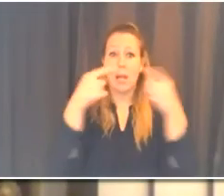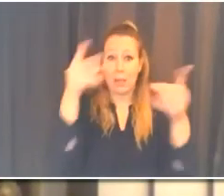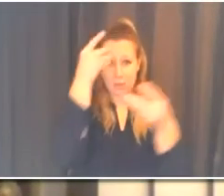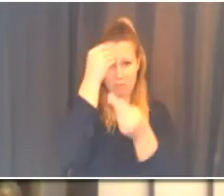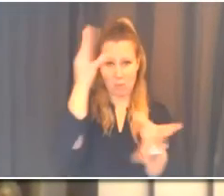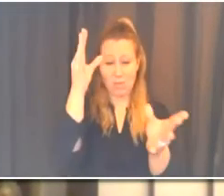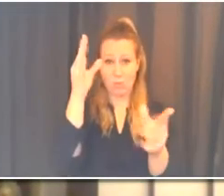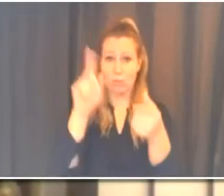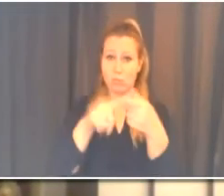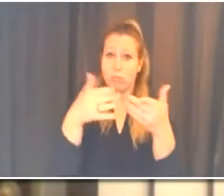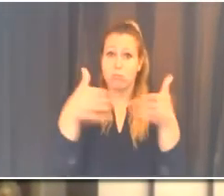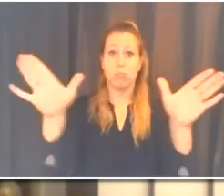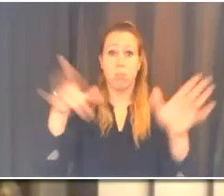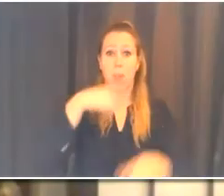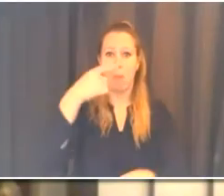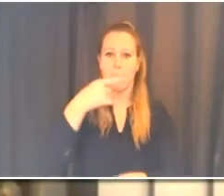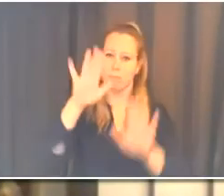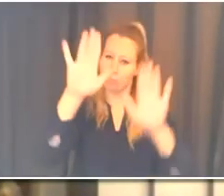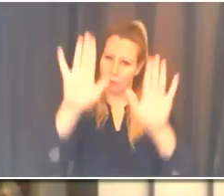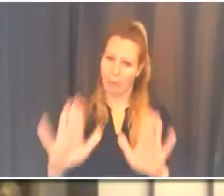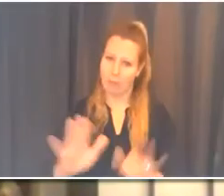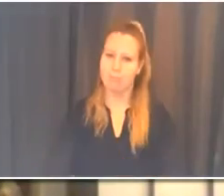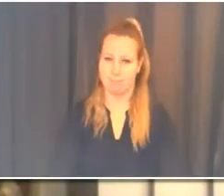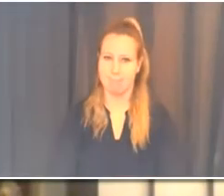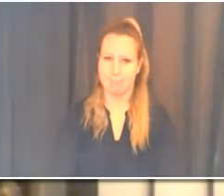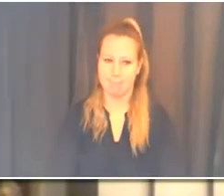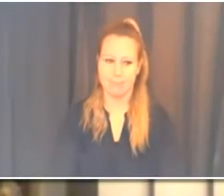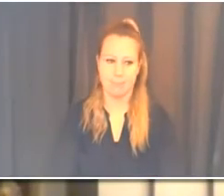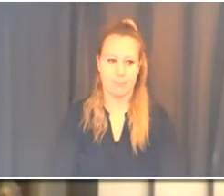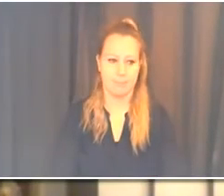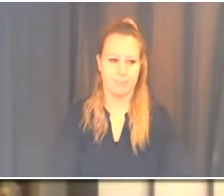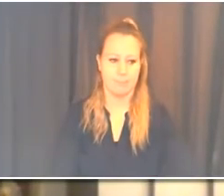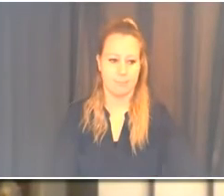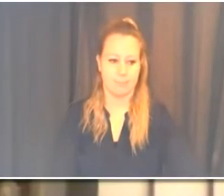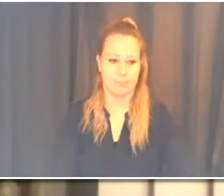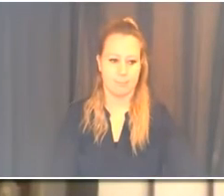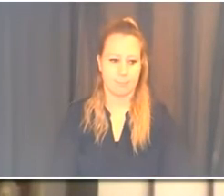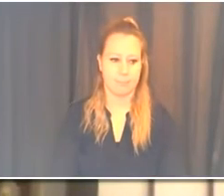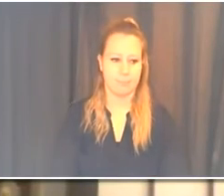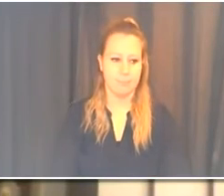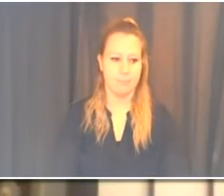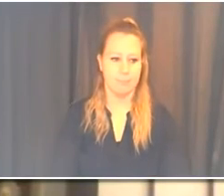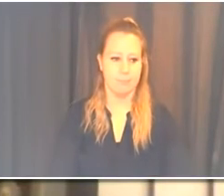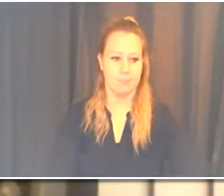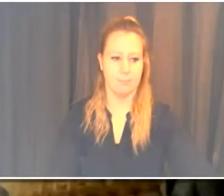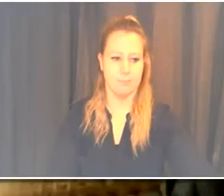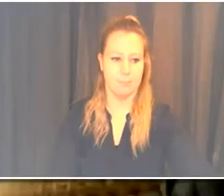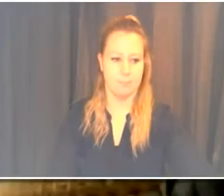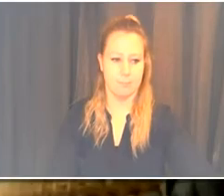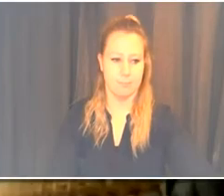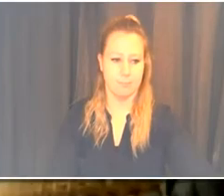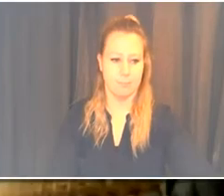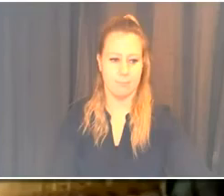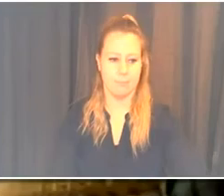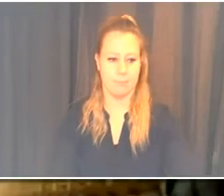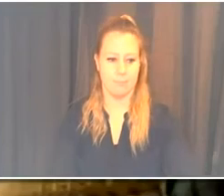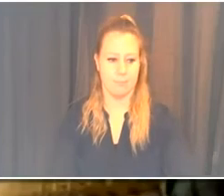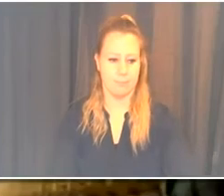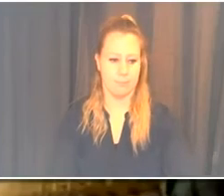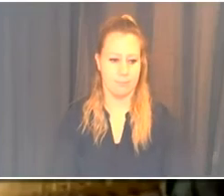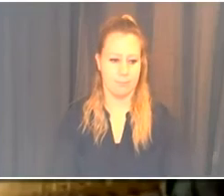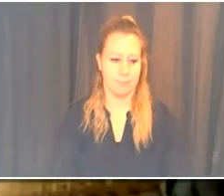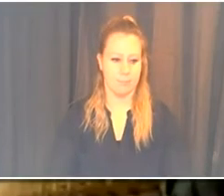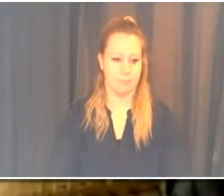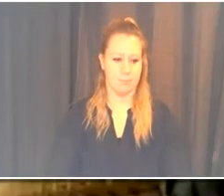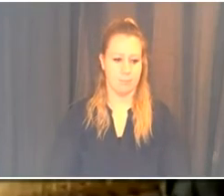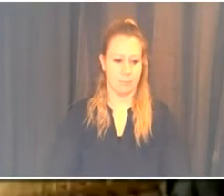council member lansman you're I think you're on mute council member thanks um so uh you know